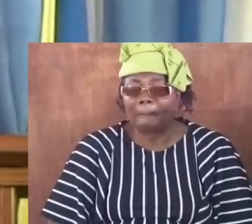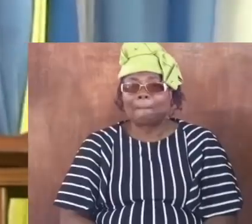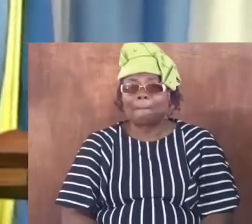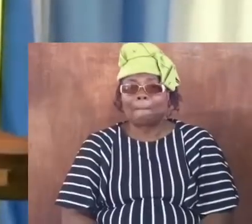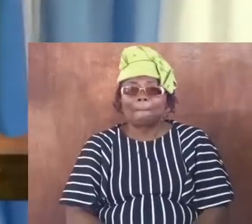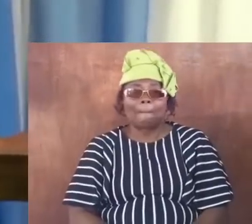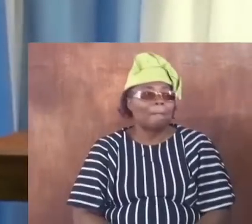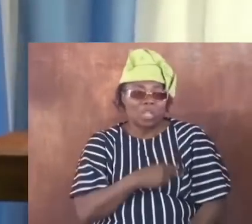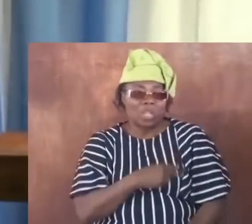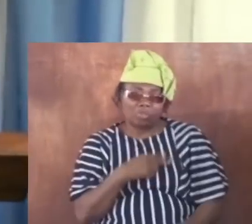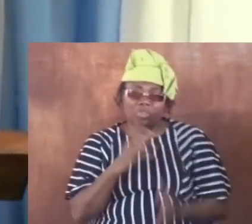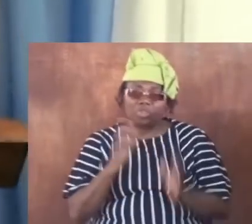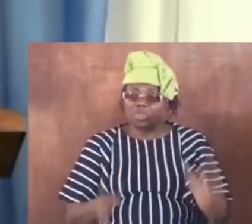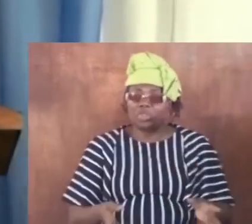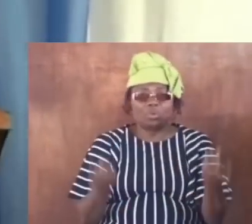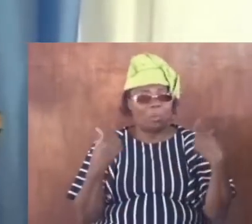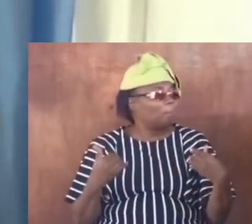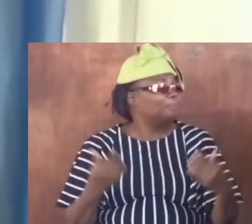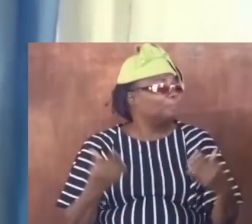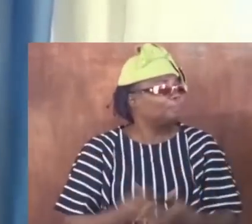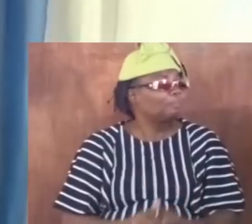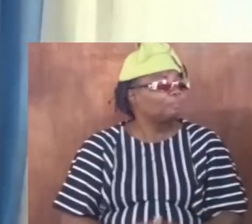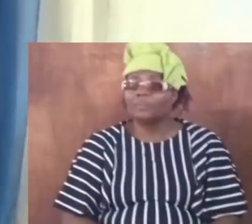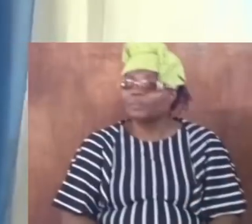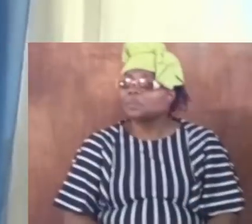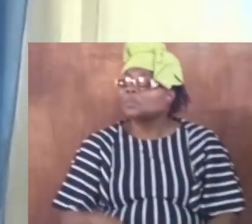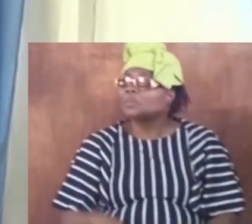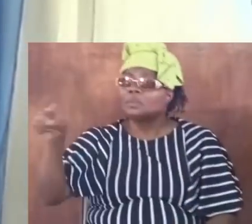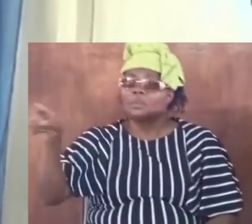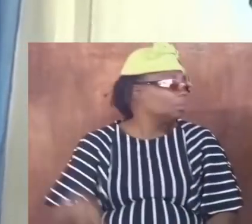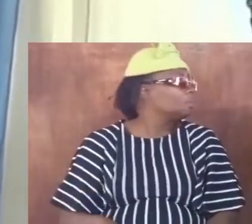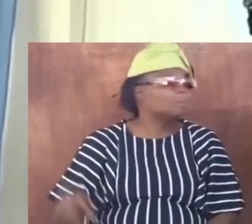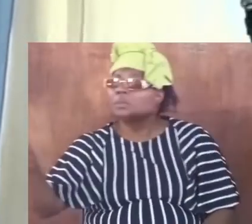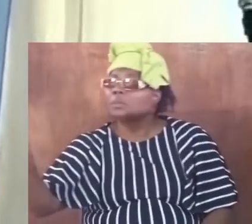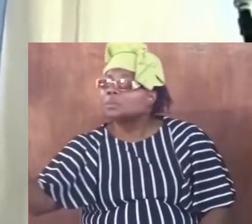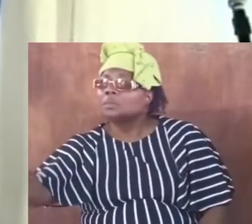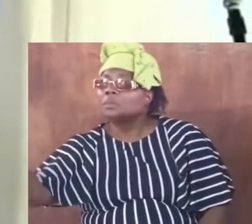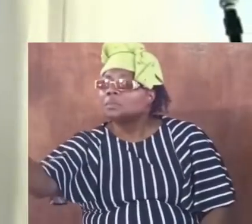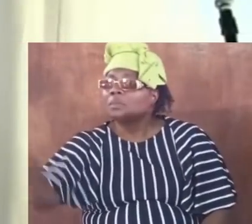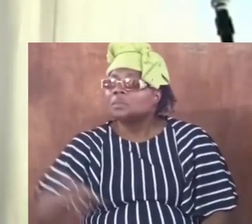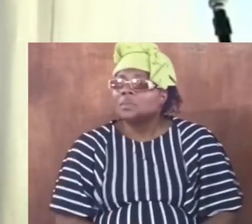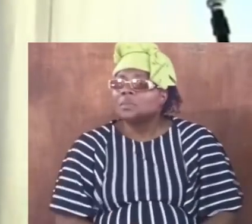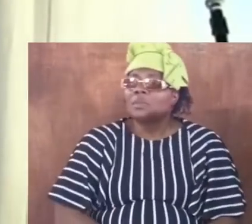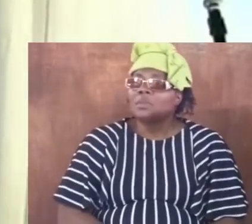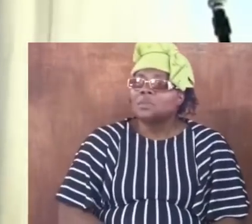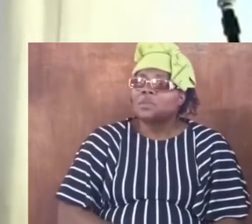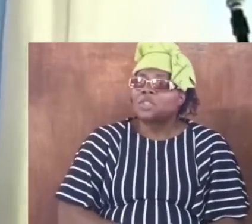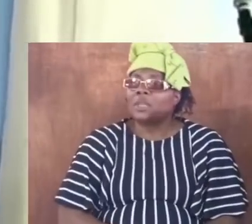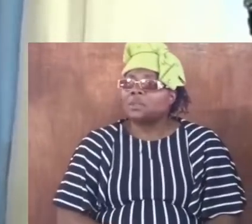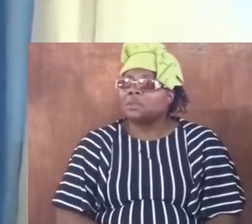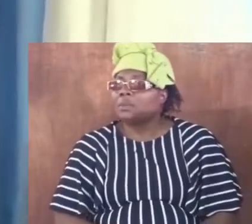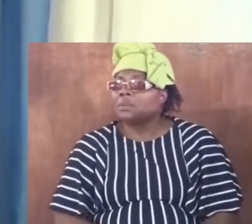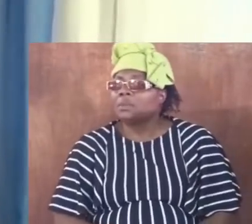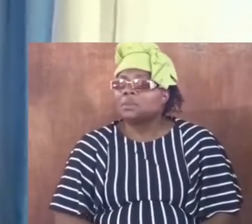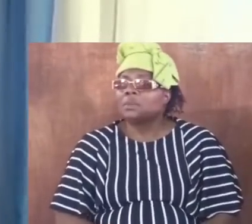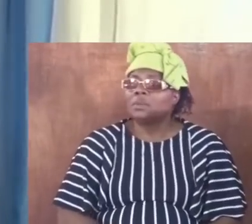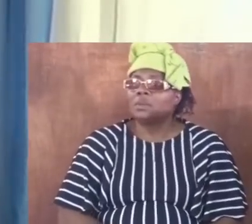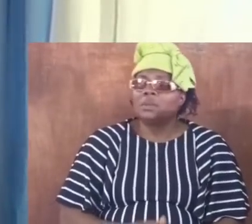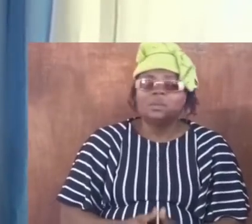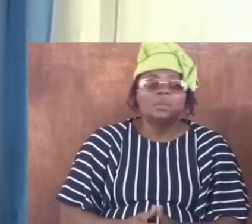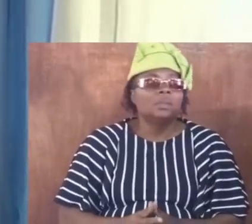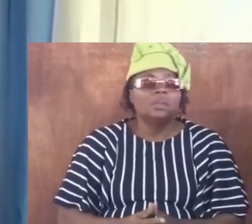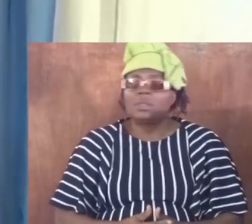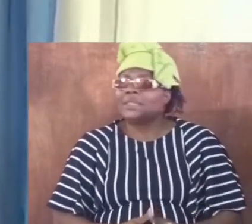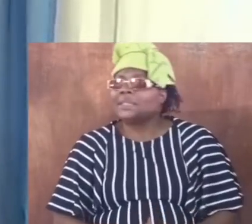Could the hushers come, please? Praise team, you'll minister as the offering has been collected. Can the